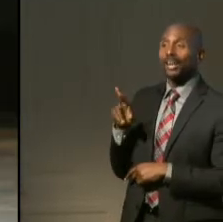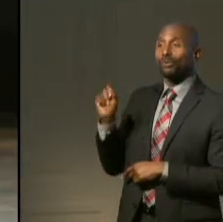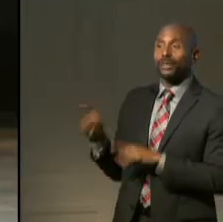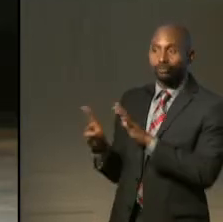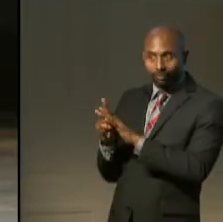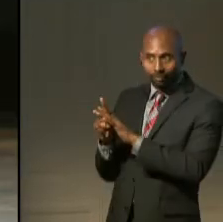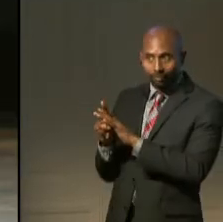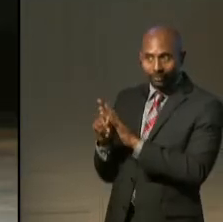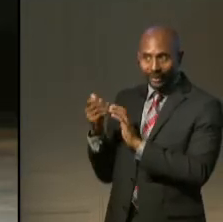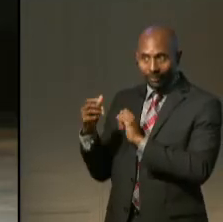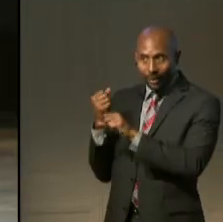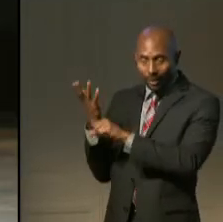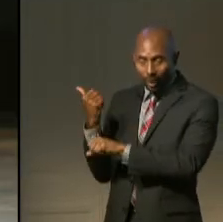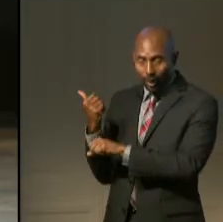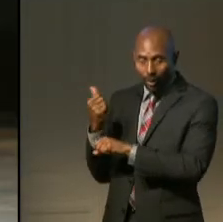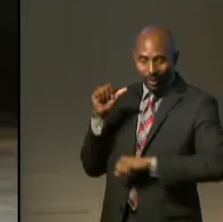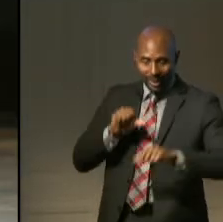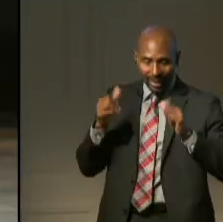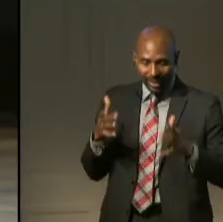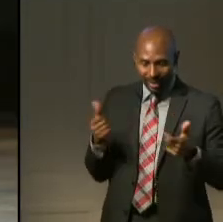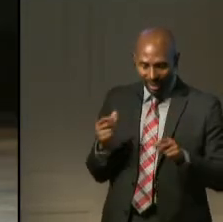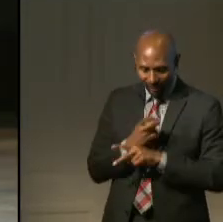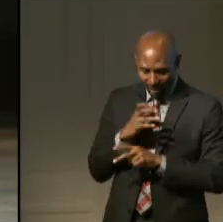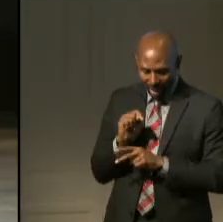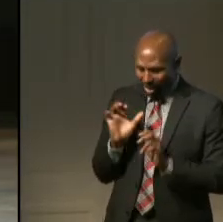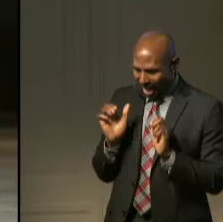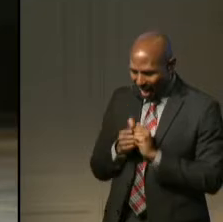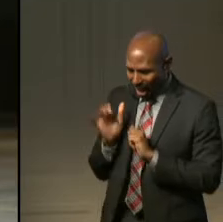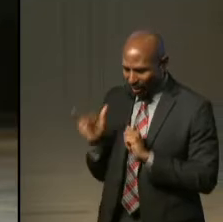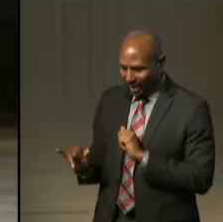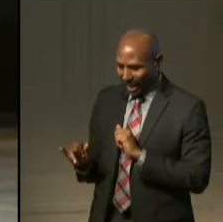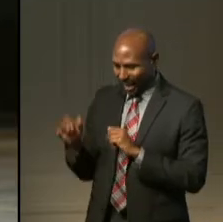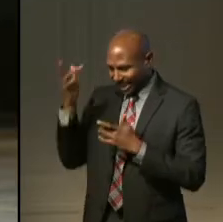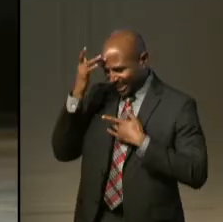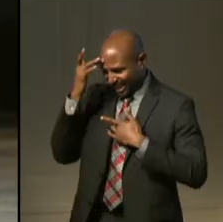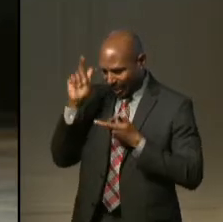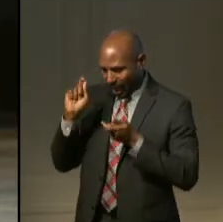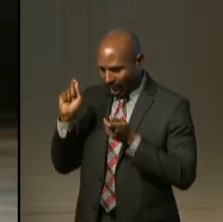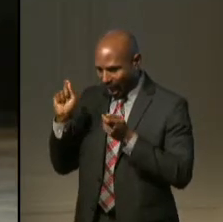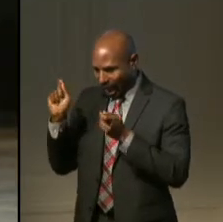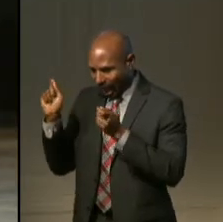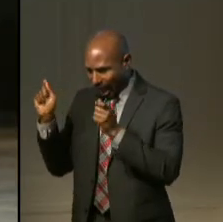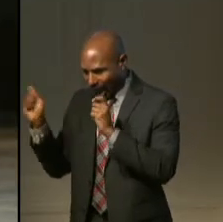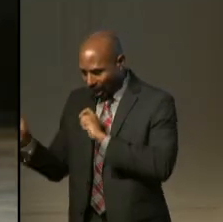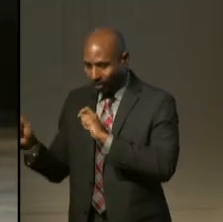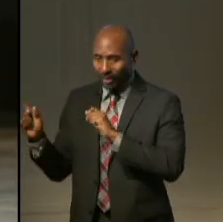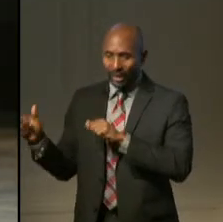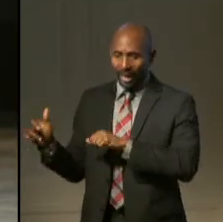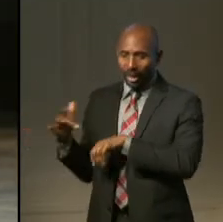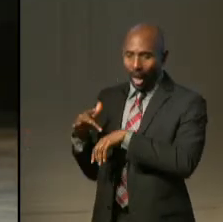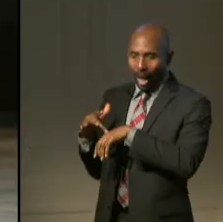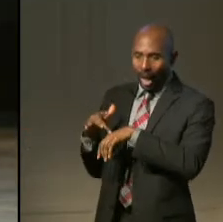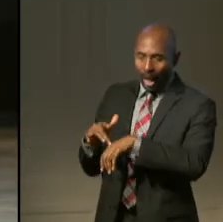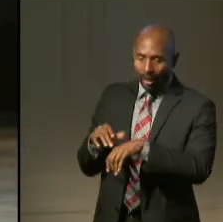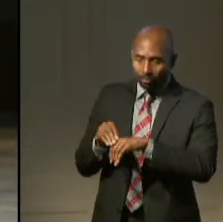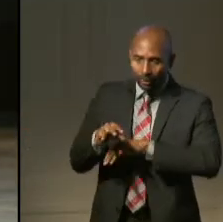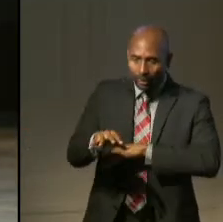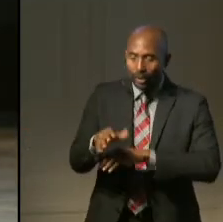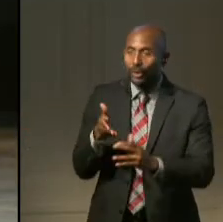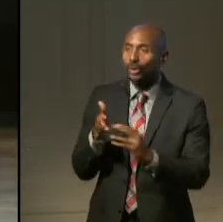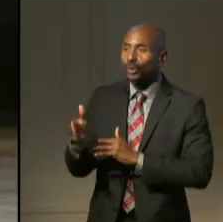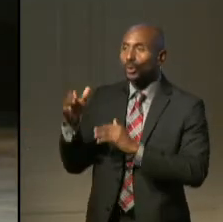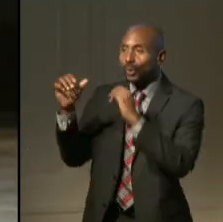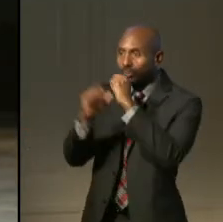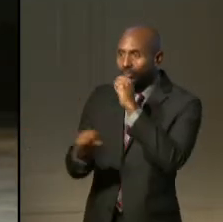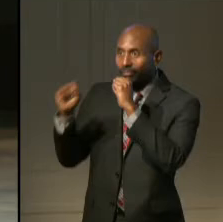scientists were trying to figure out how the disease had mutated and was able to be carried by new strains of mosquitoes, we were